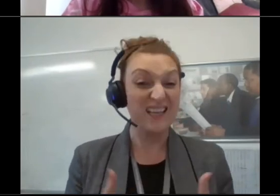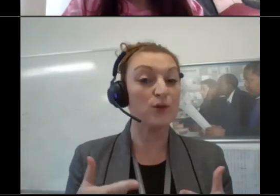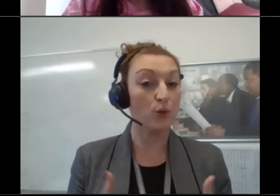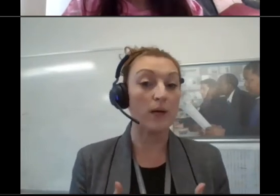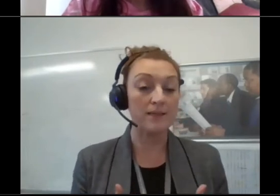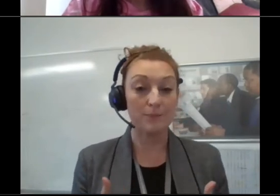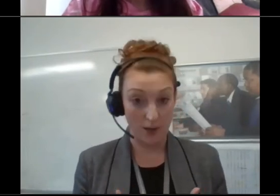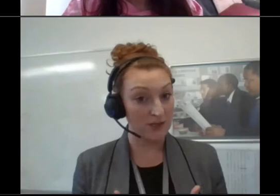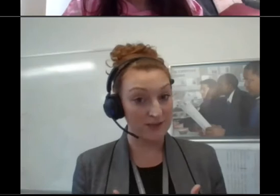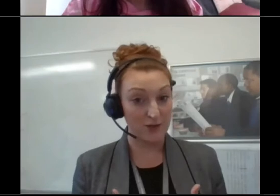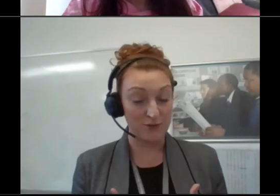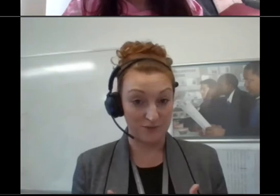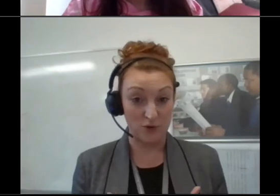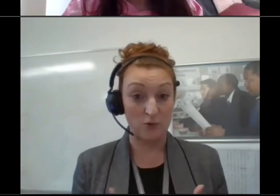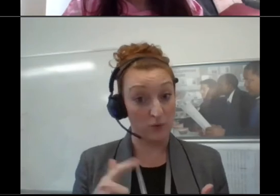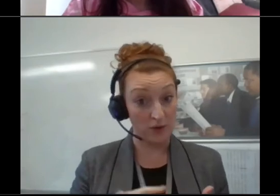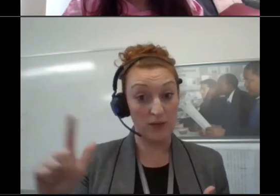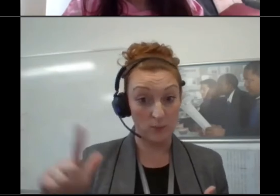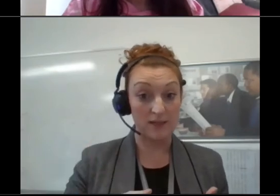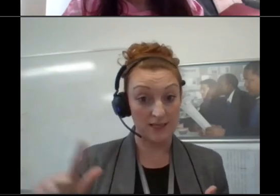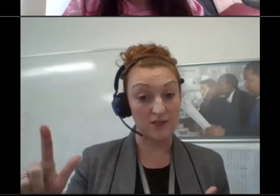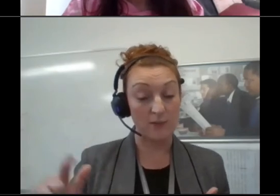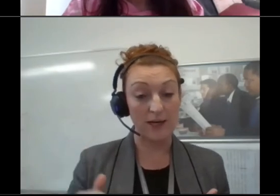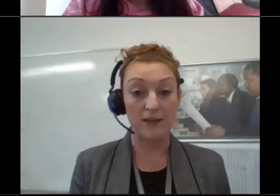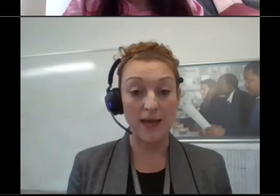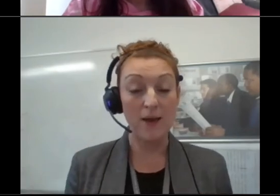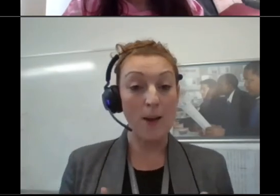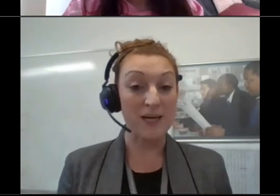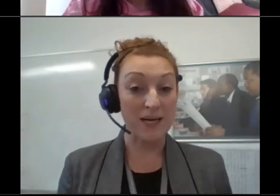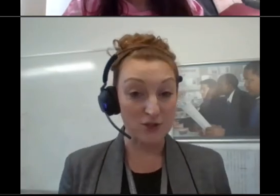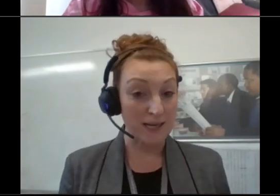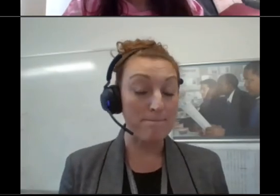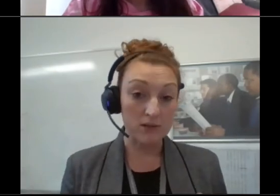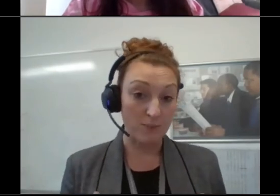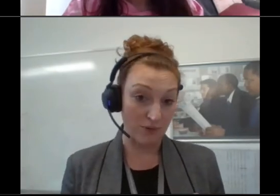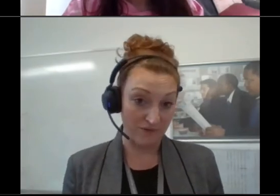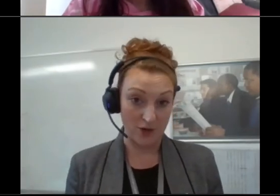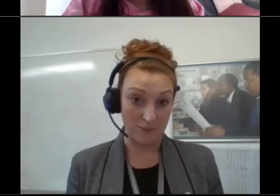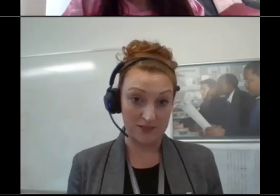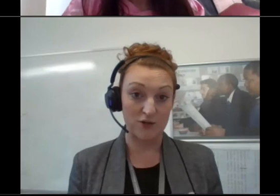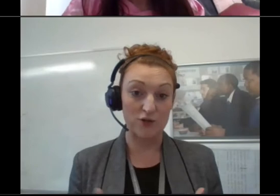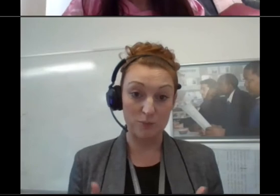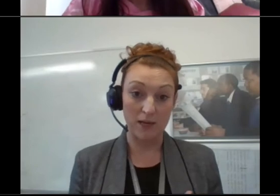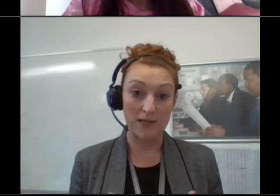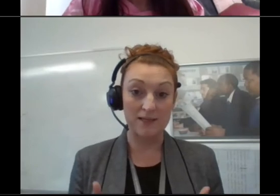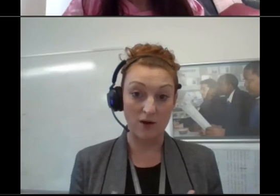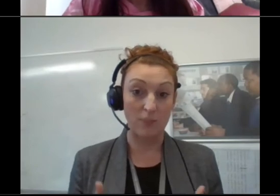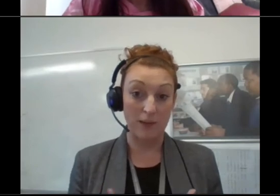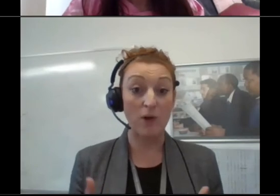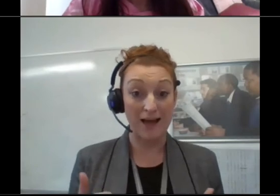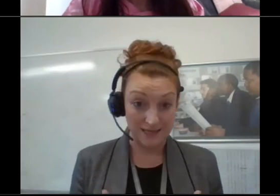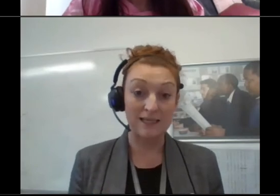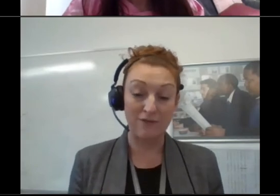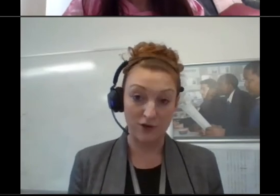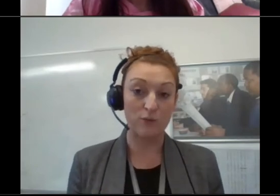for young people isn't always permanent exclusion from school, although we can see a direct line there, but actually multiple fixed term exclusions